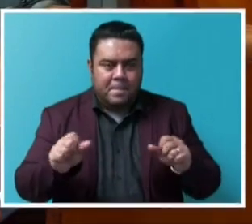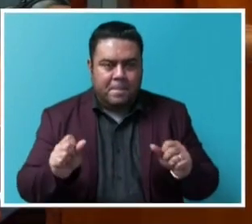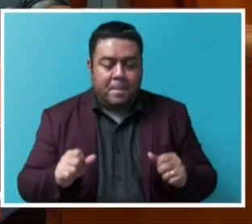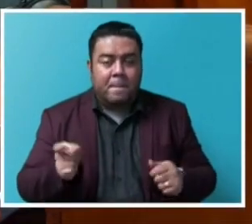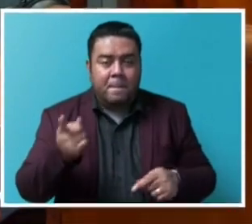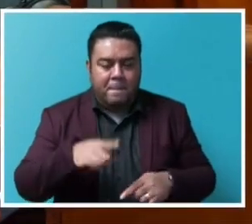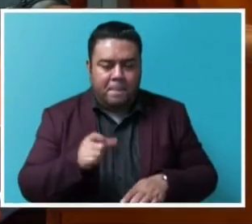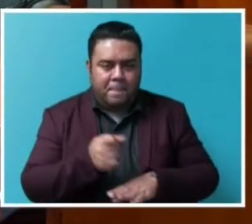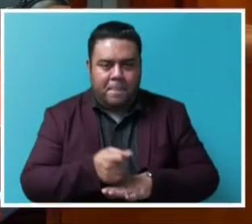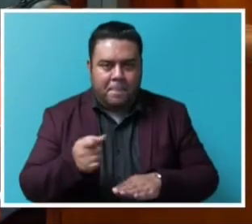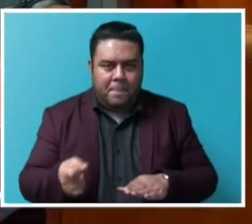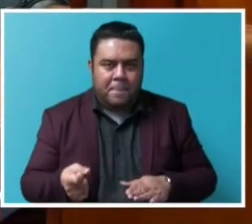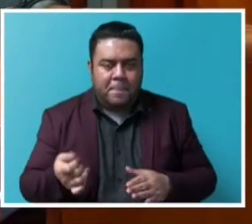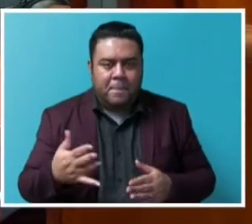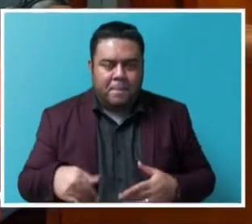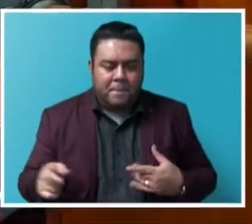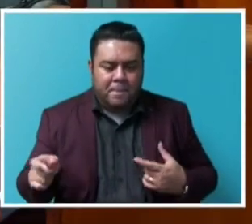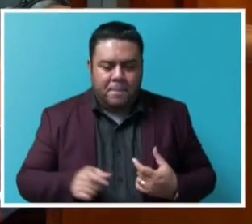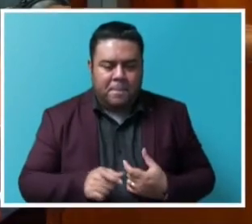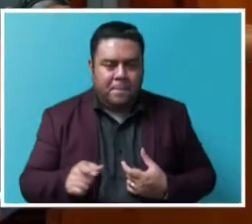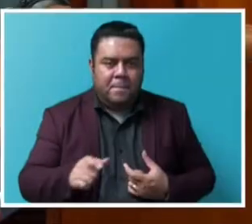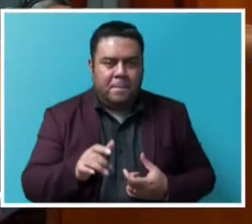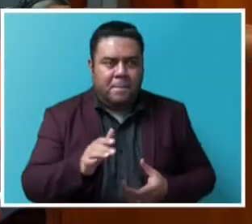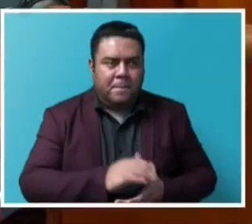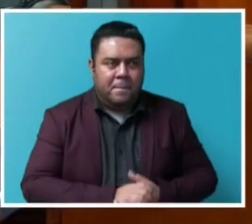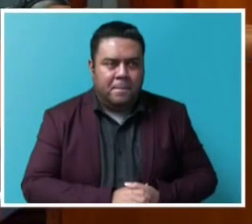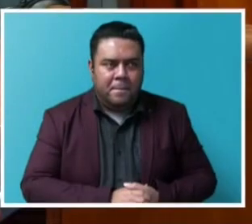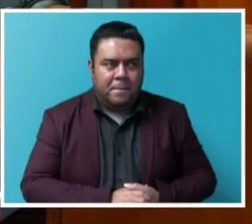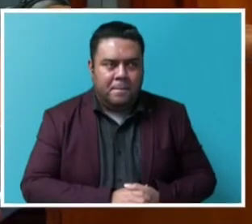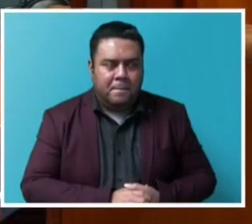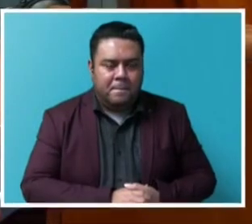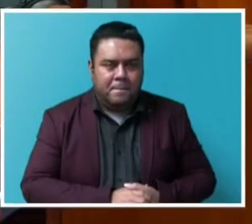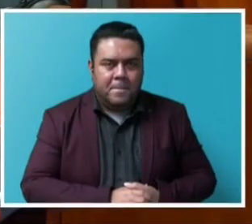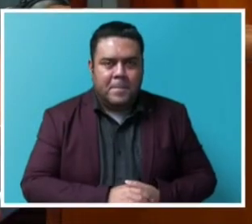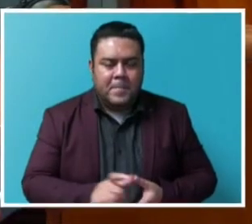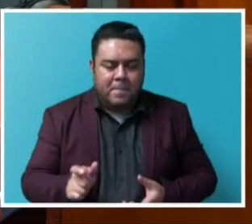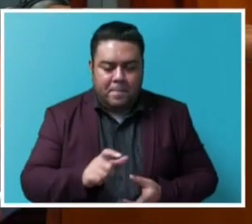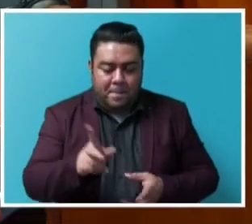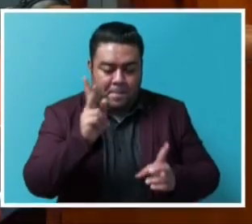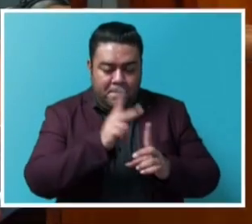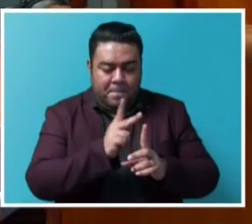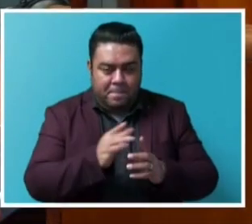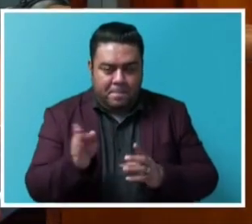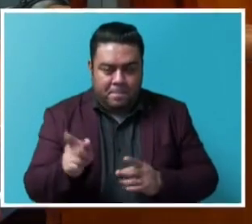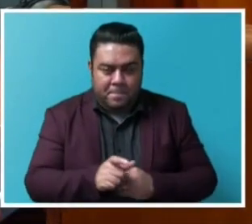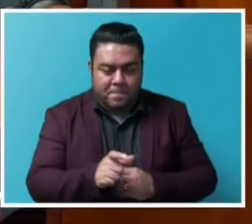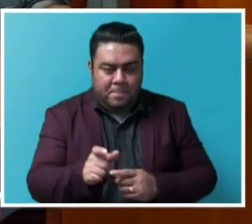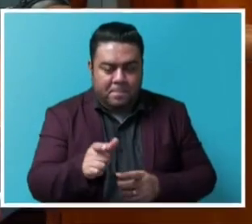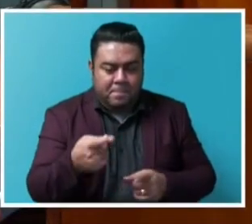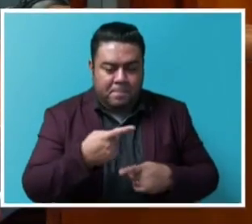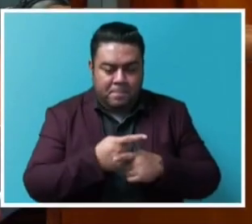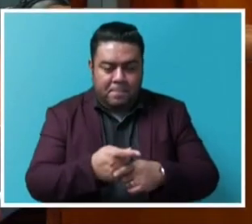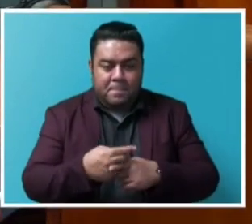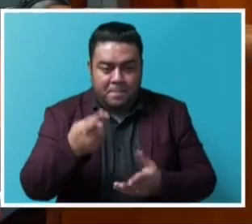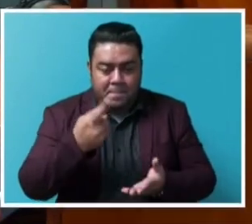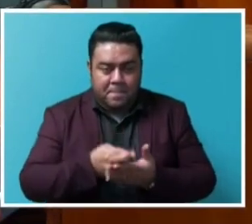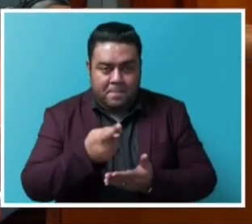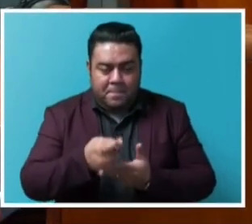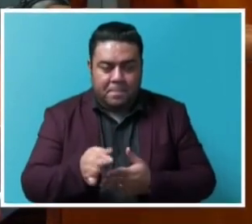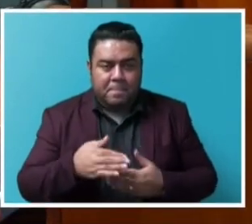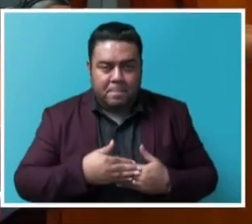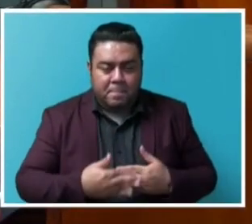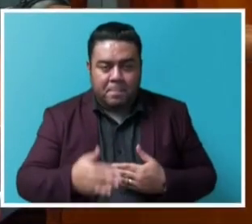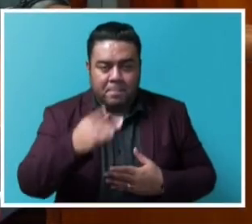government had to first chart its path to navigate with purpose, guided by the realities facing our